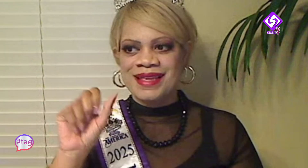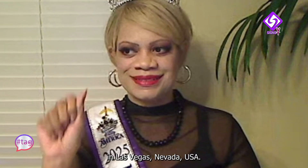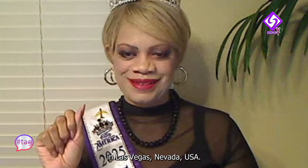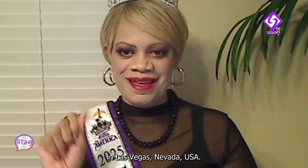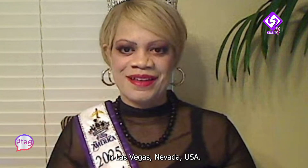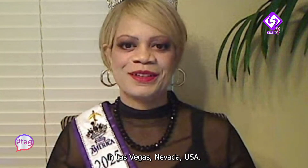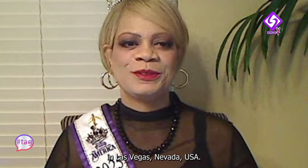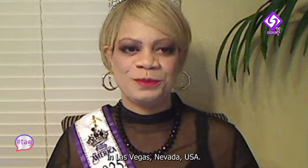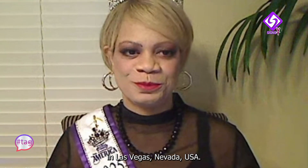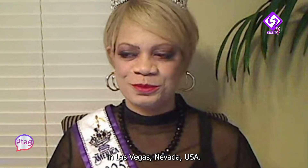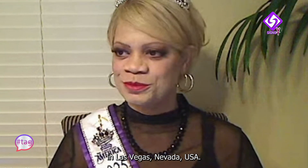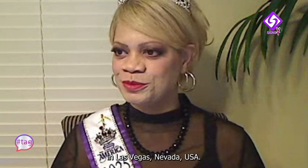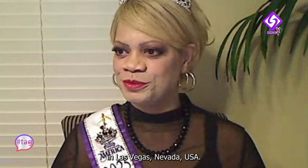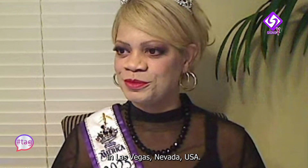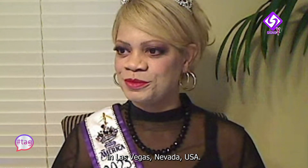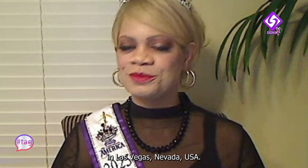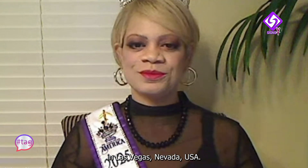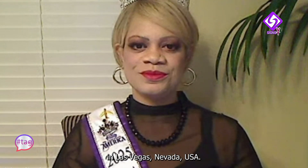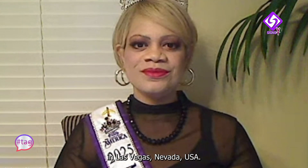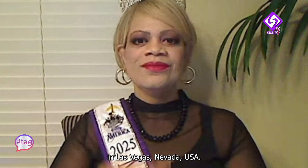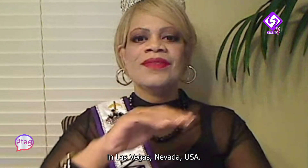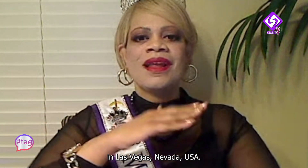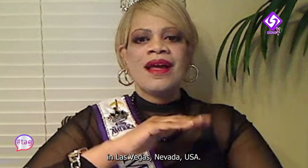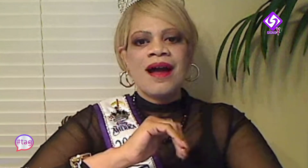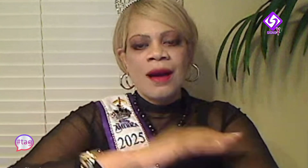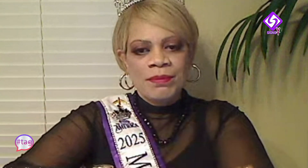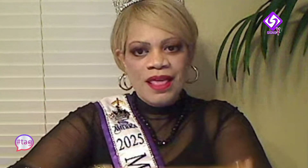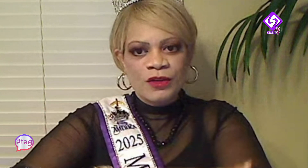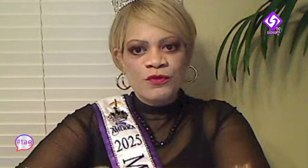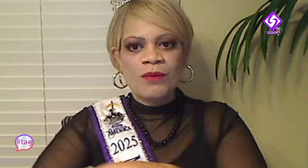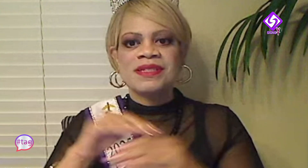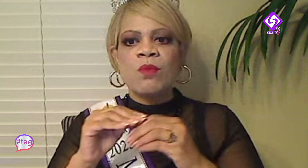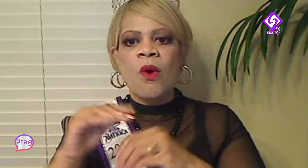Show in Las Vegas, Nevada, USA.